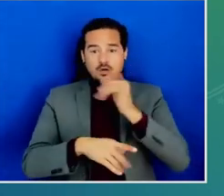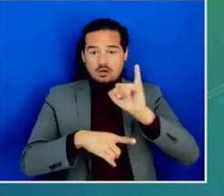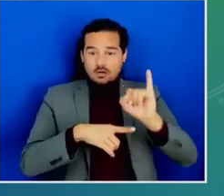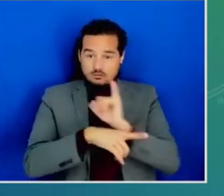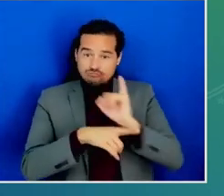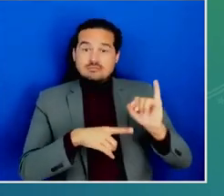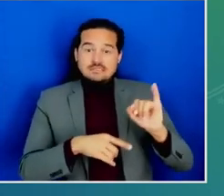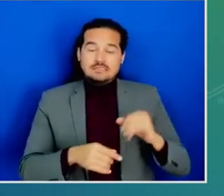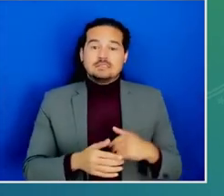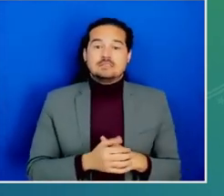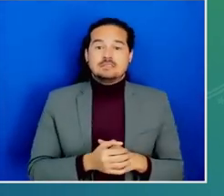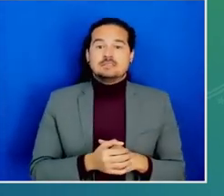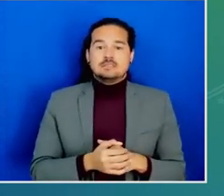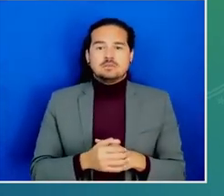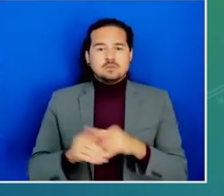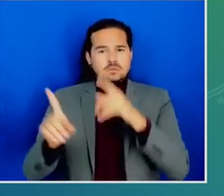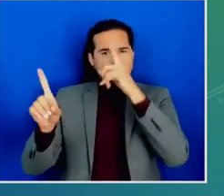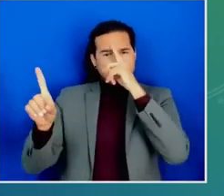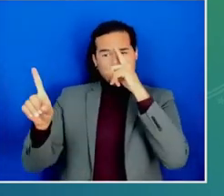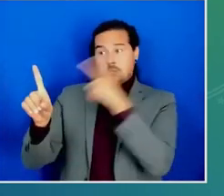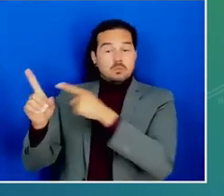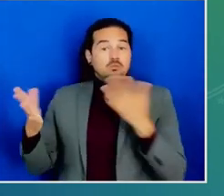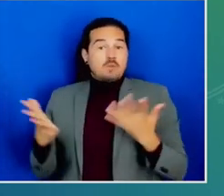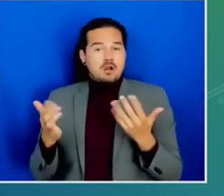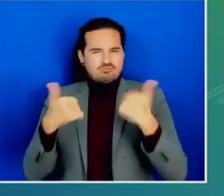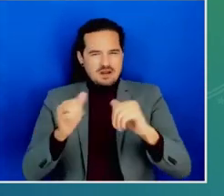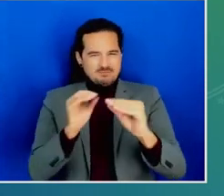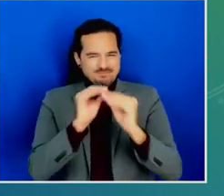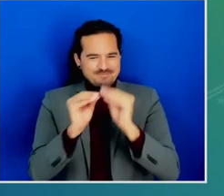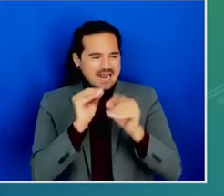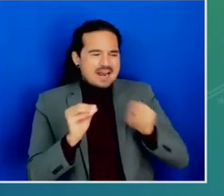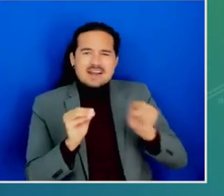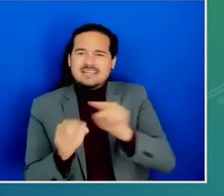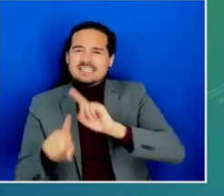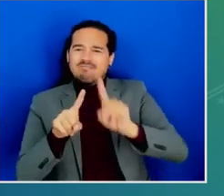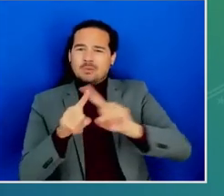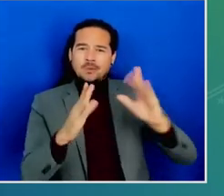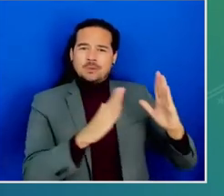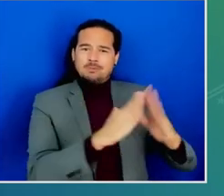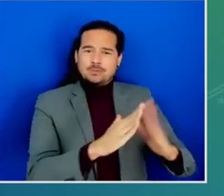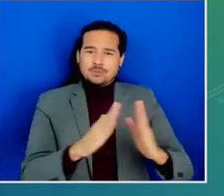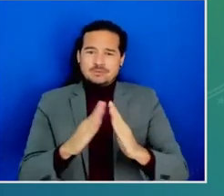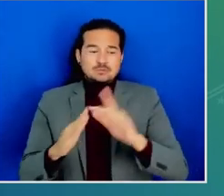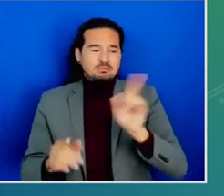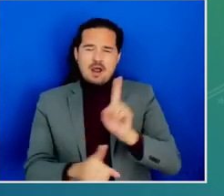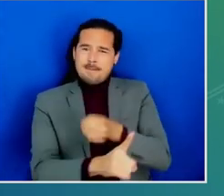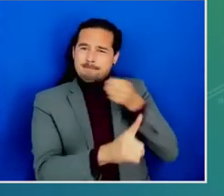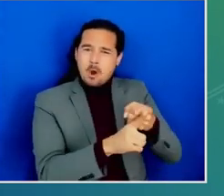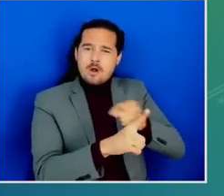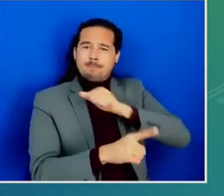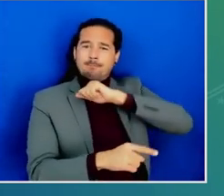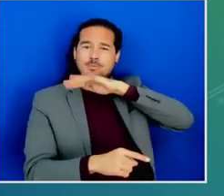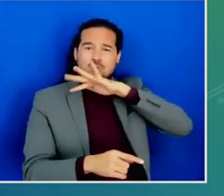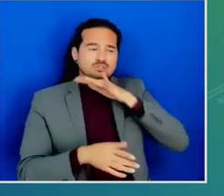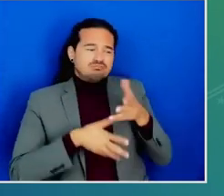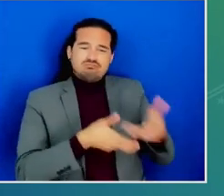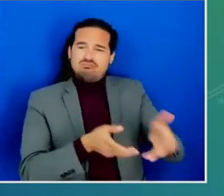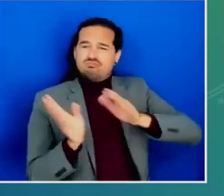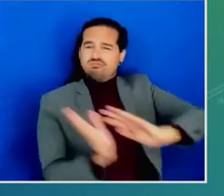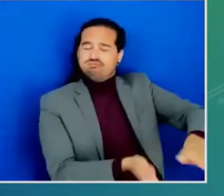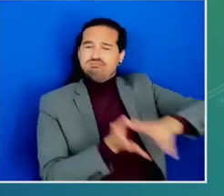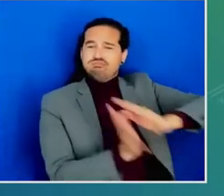repairing communities, hurt places where pollution has been heavy, and